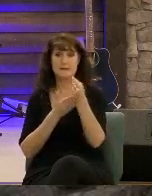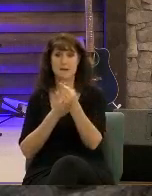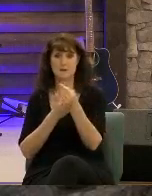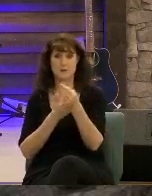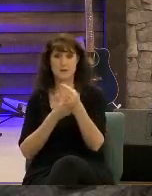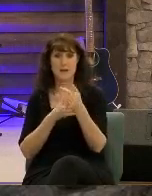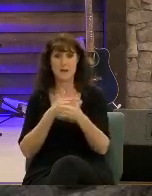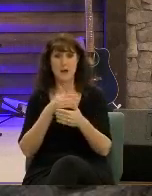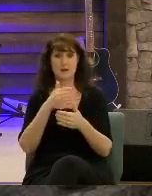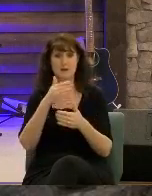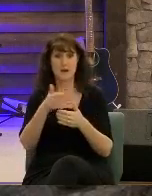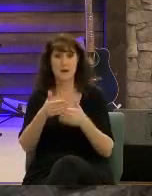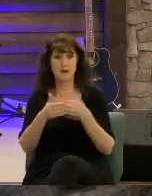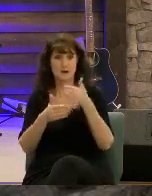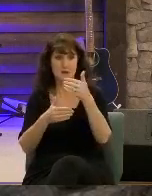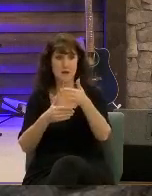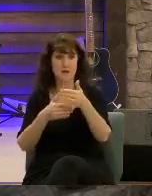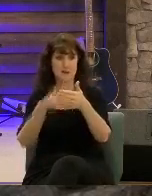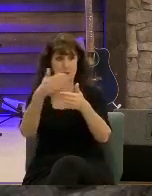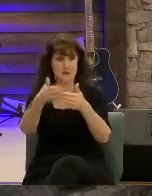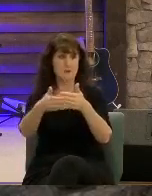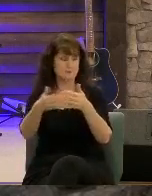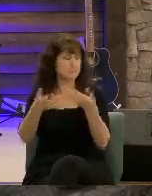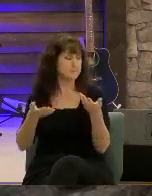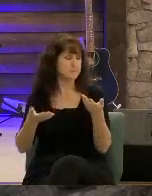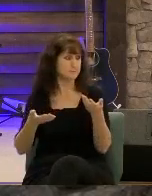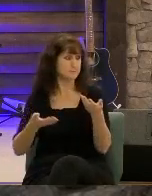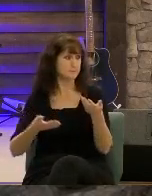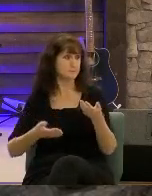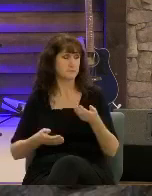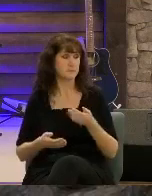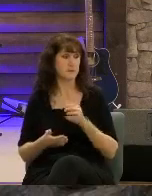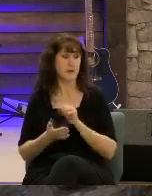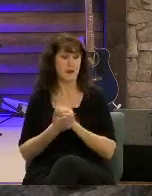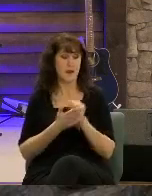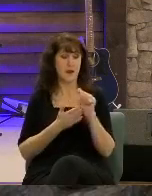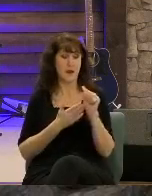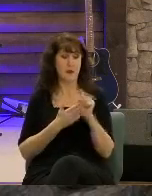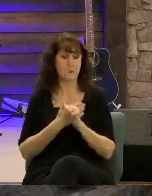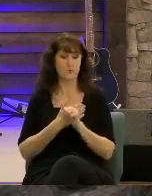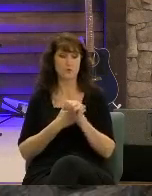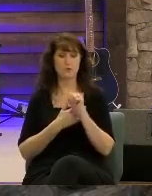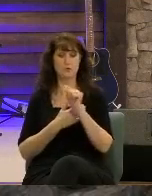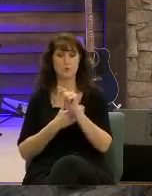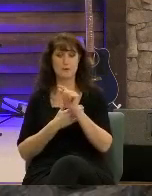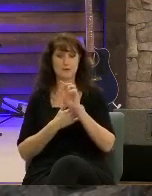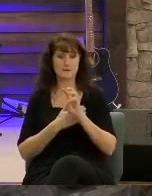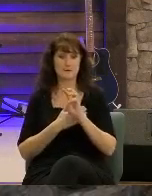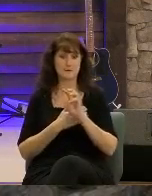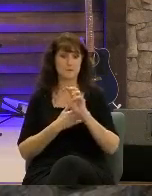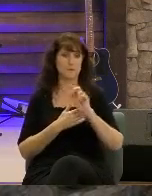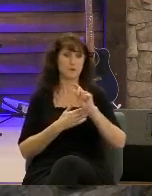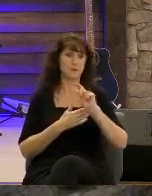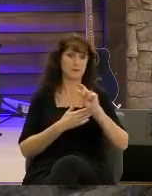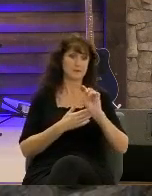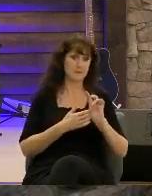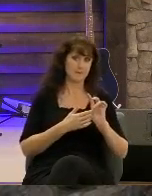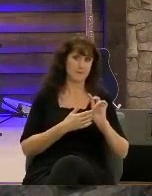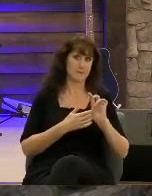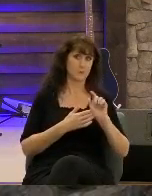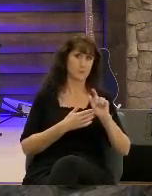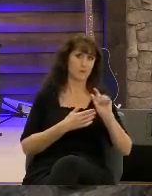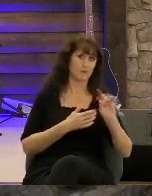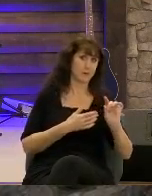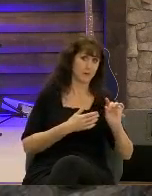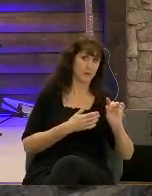on and on and on, right? April 26th, 27th, 28th, 29th, November